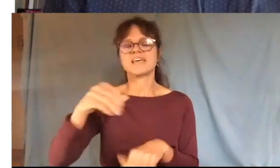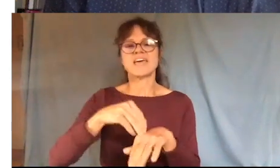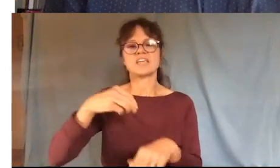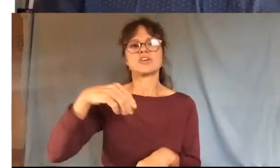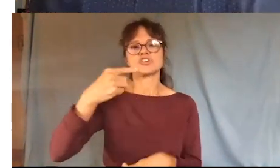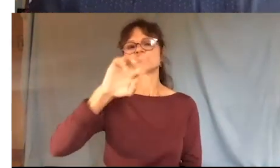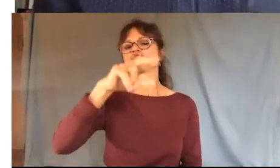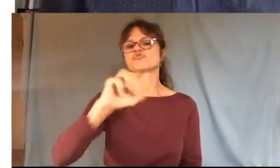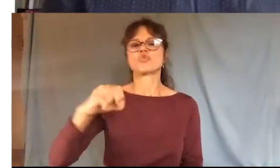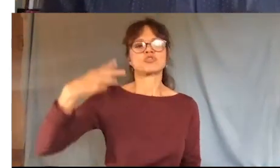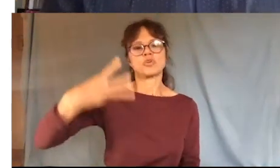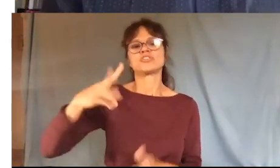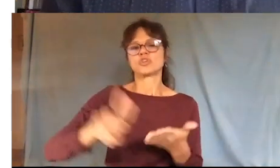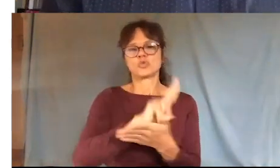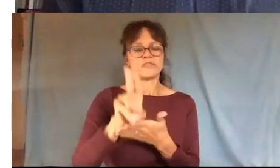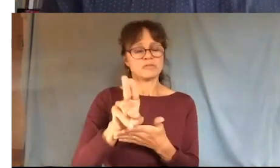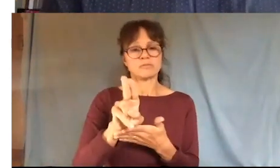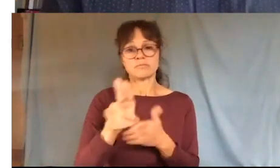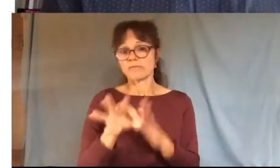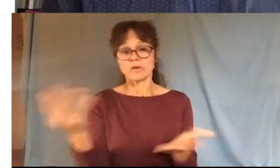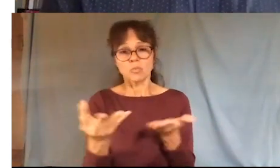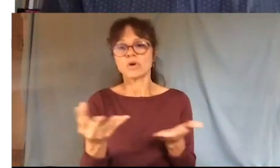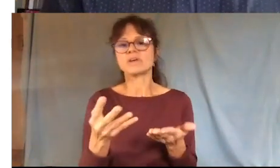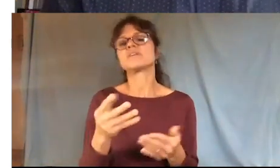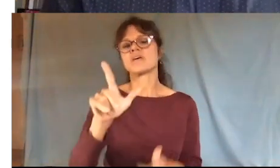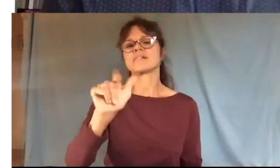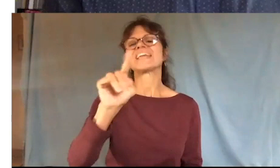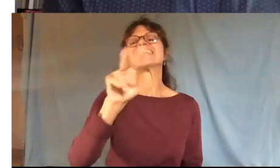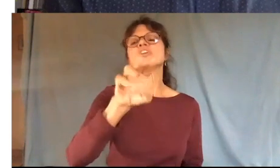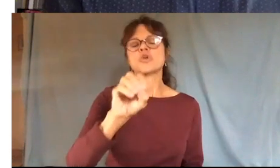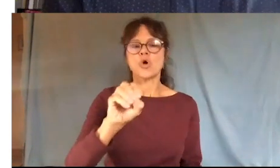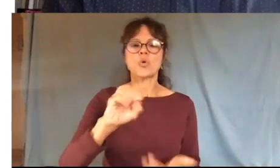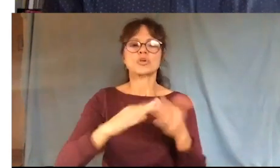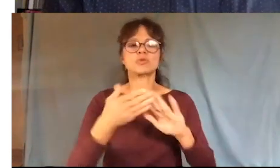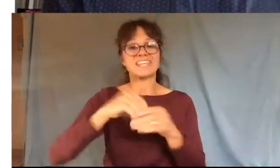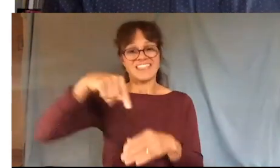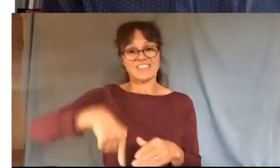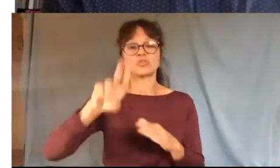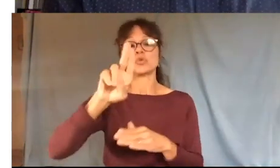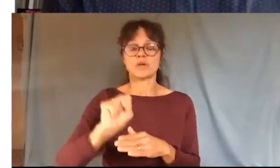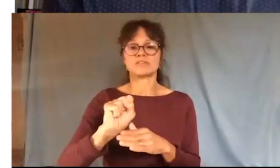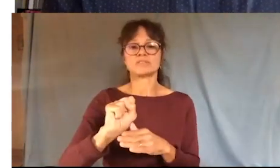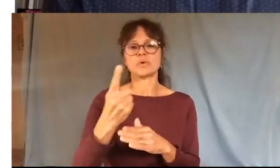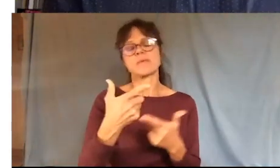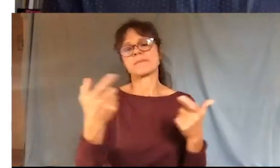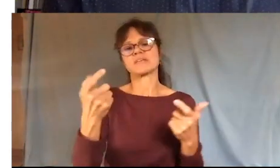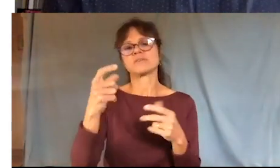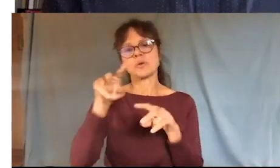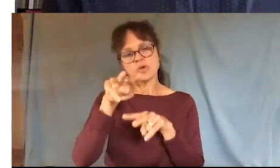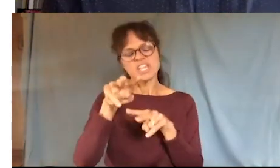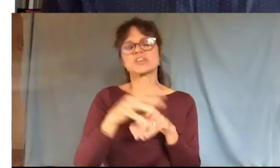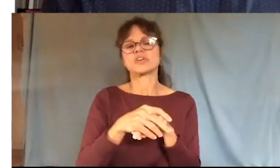Washington University. And one of the things that we found is that Latino communities in the US, the biggest predictor, one of the biggest predictors was